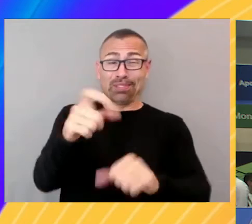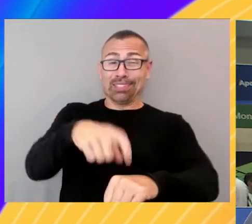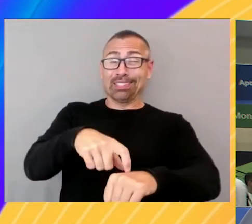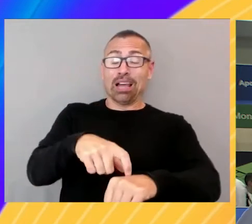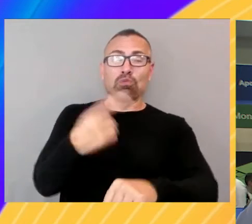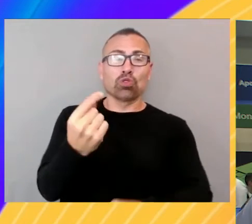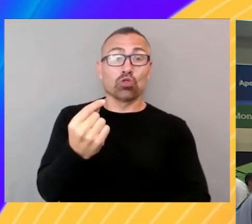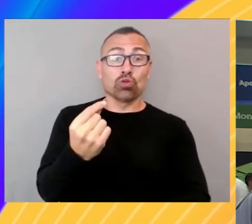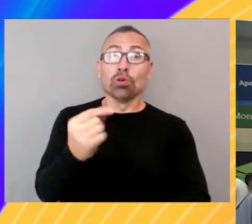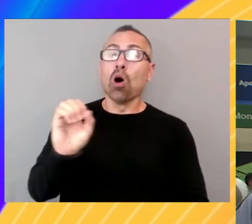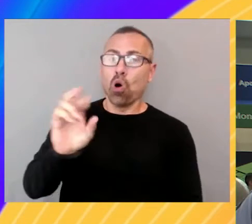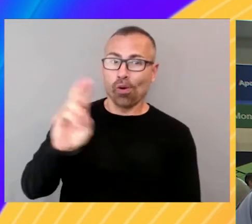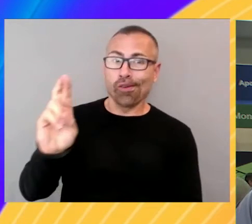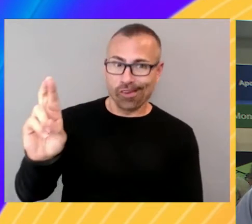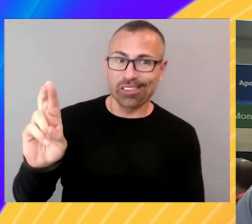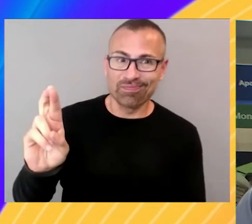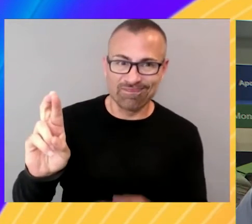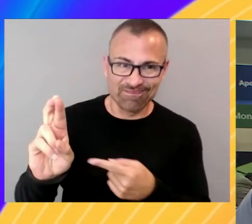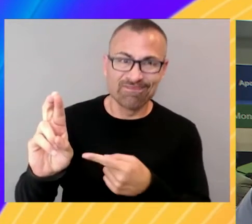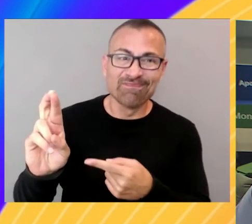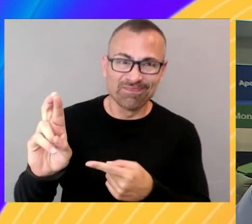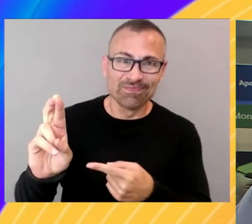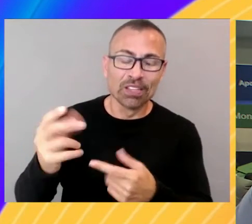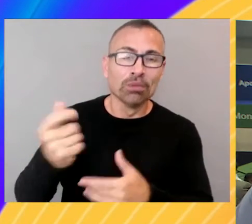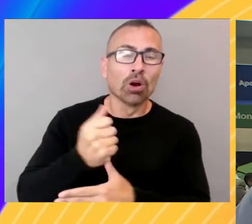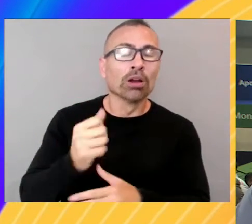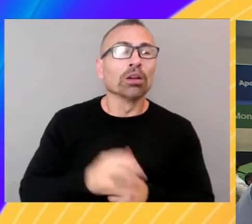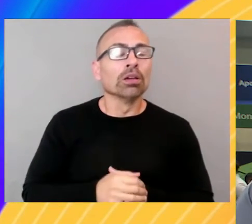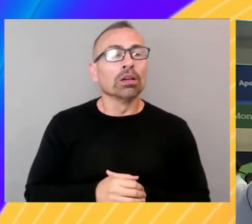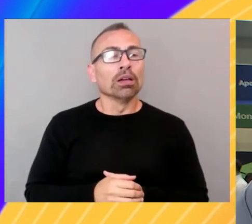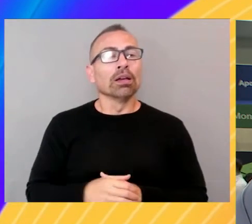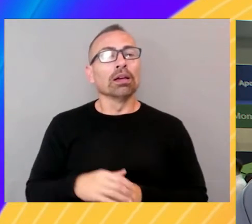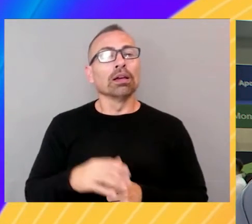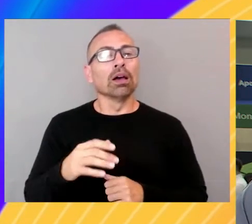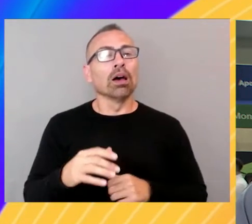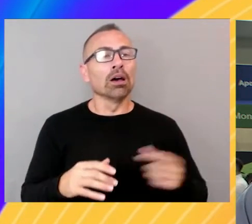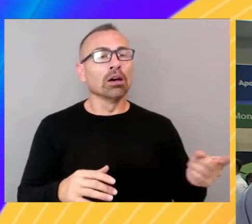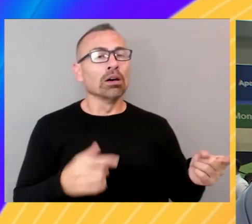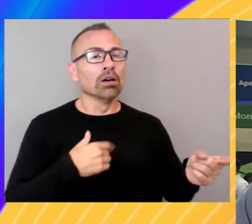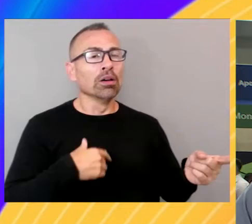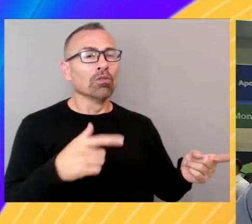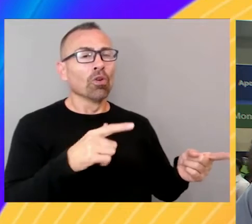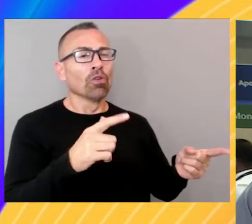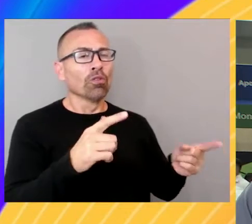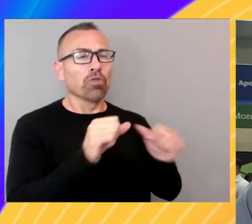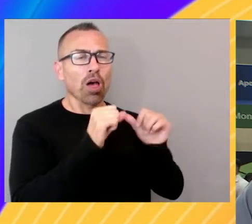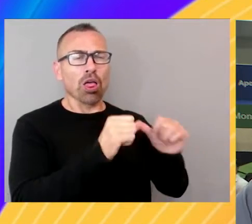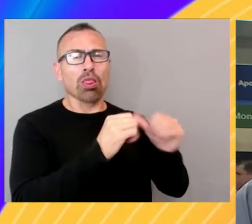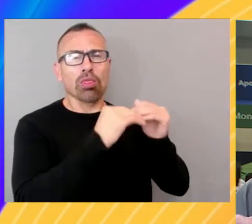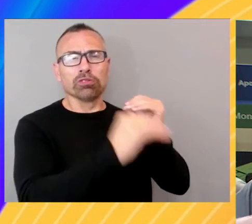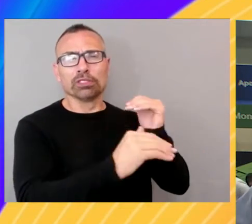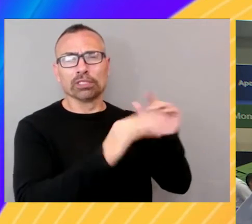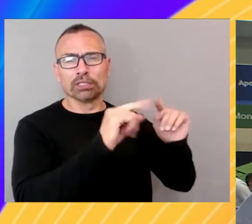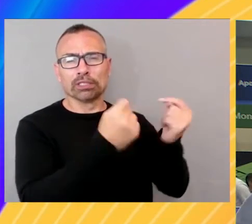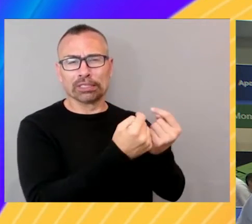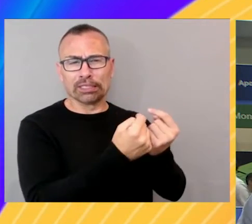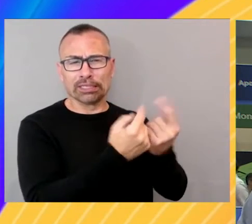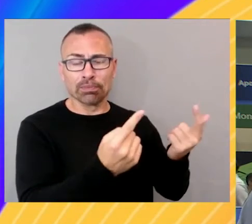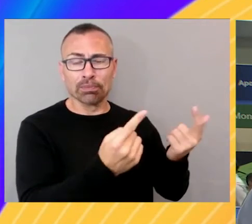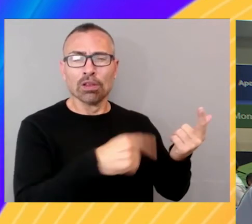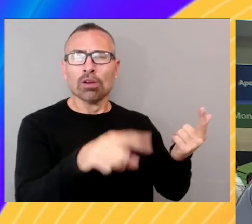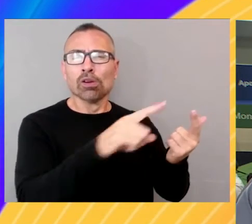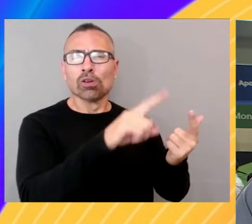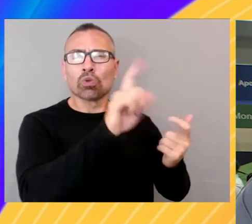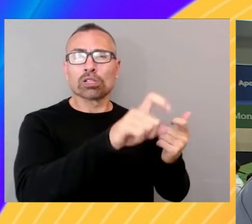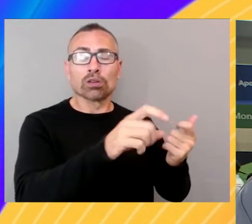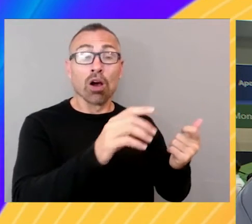the resiliency pillar, a question it would be, are you utilizing auto scaling? And you would say yes or no. And